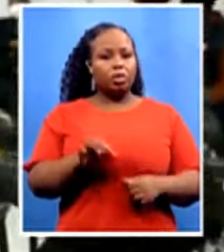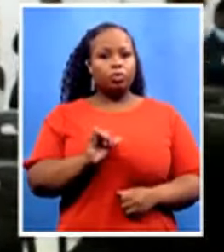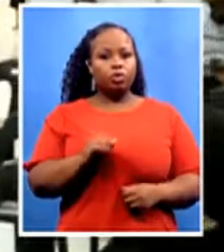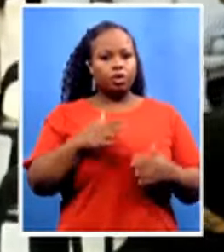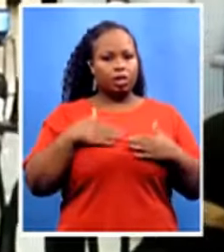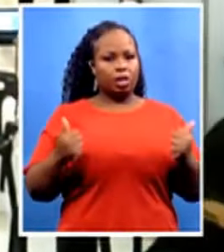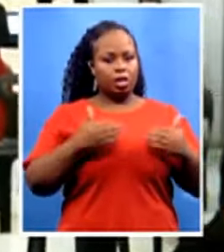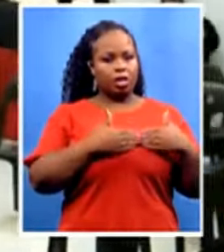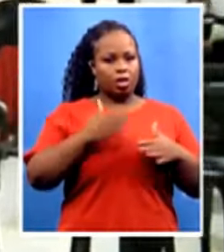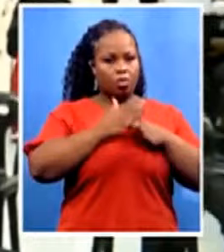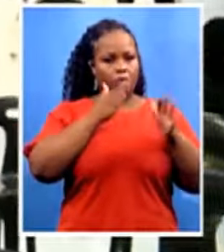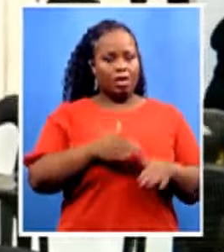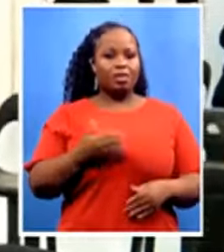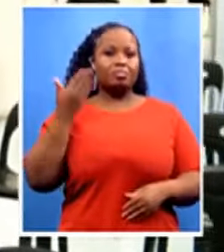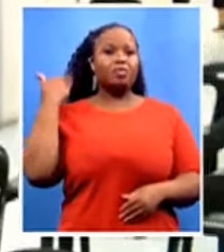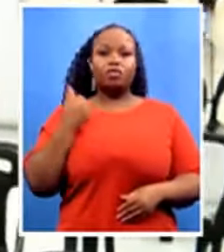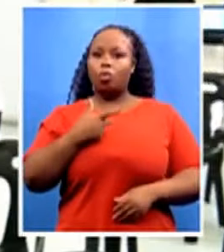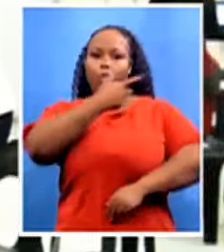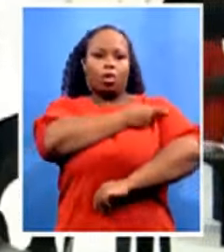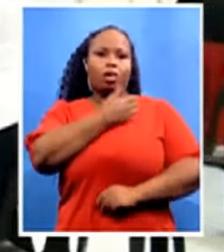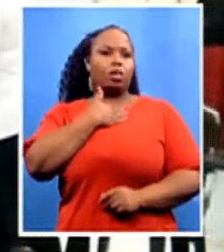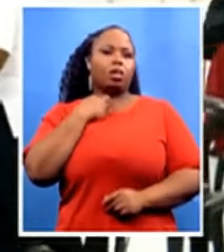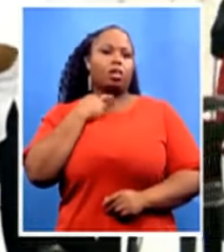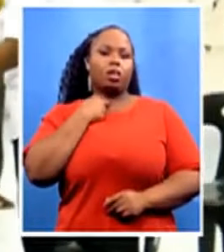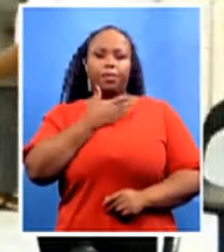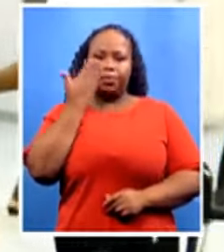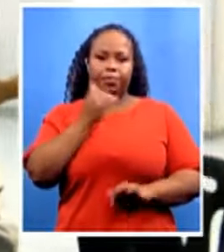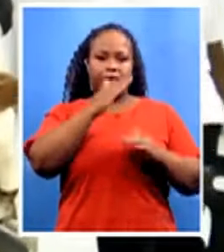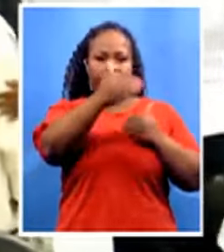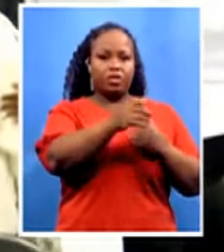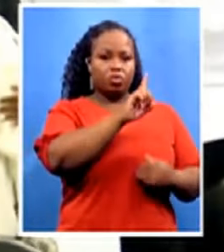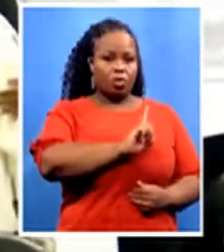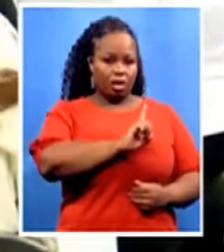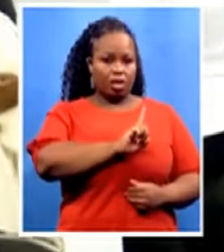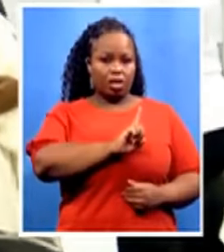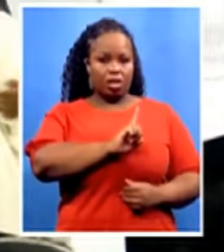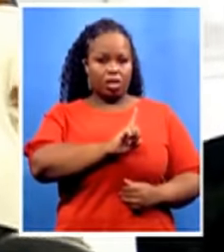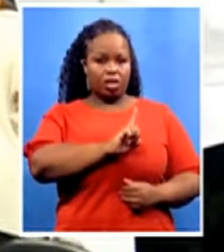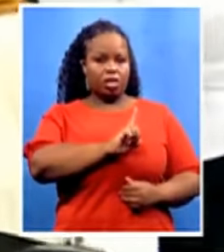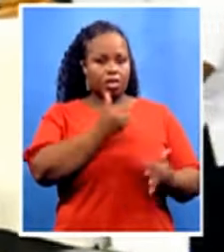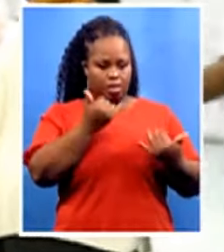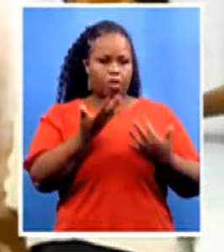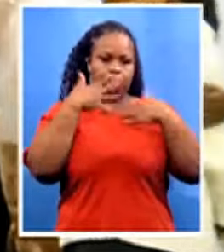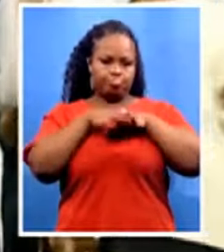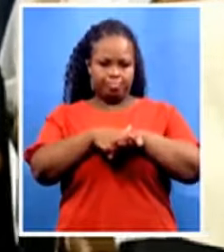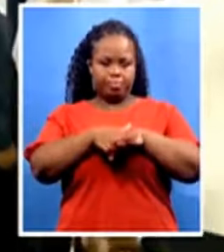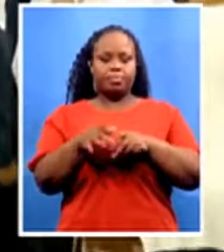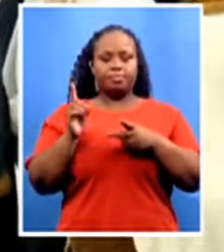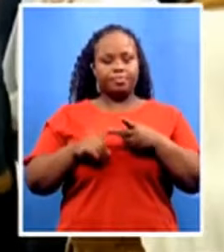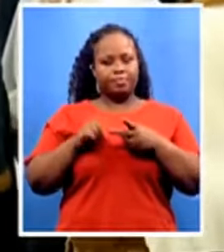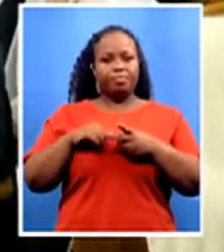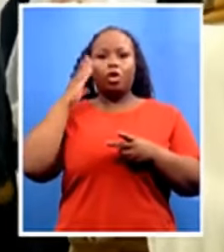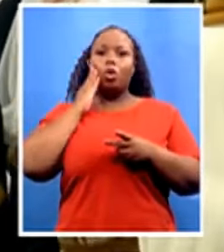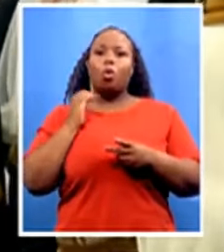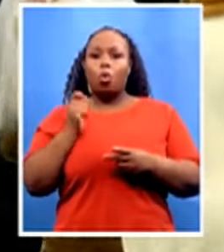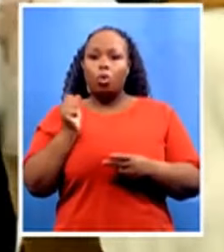vaccinated in the first phase of the COVID-19 rollout, and then also the senior citizens. So the people that you're seeing on your